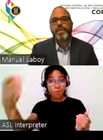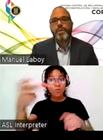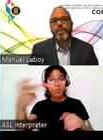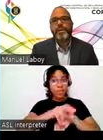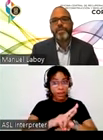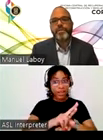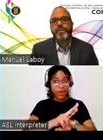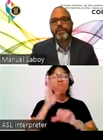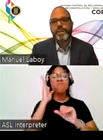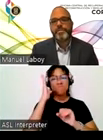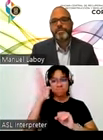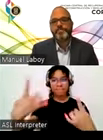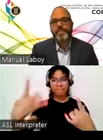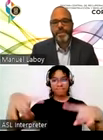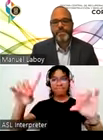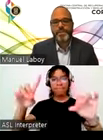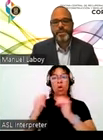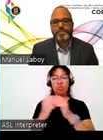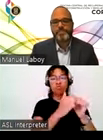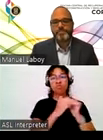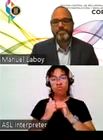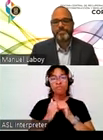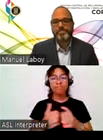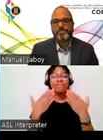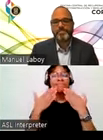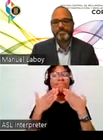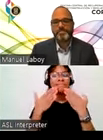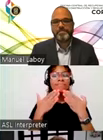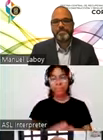that we're going to get there together. Thank you very much.